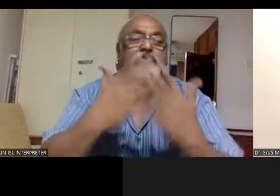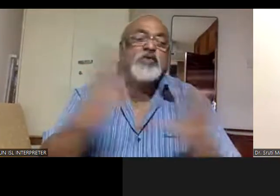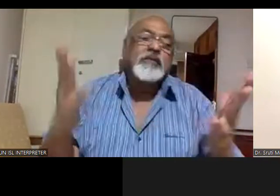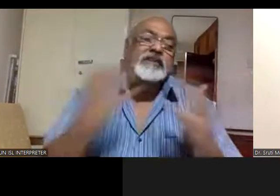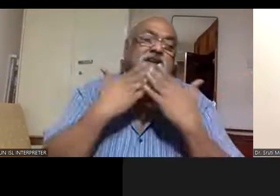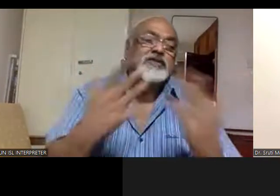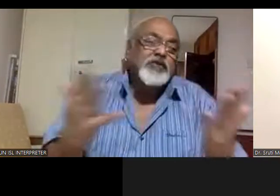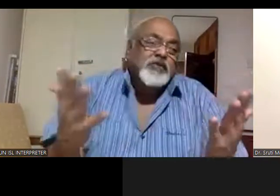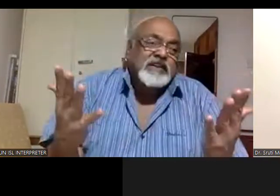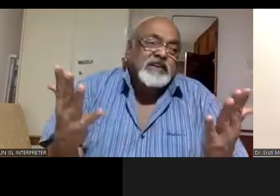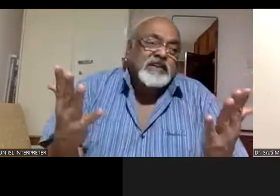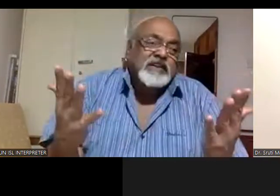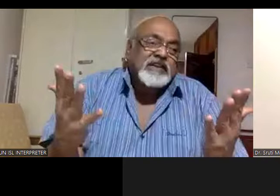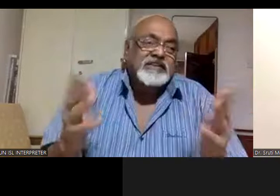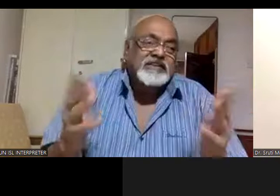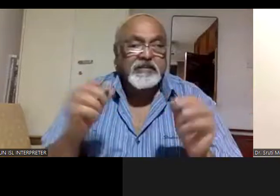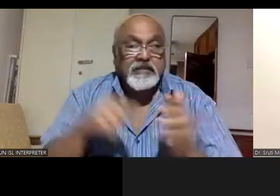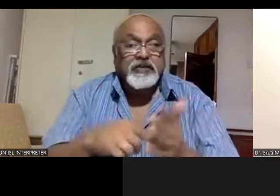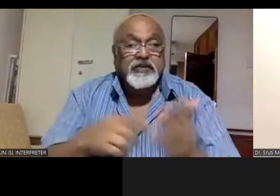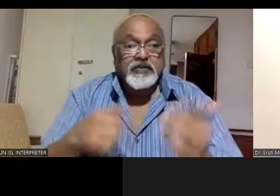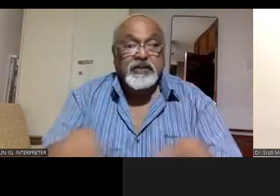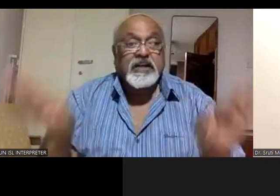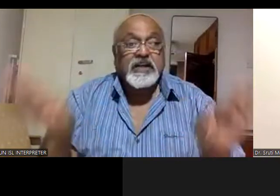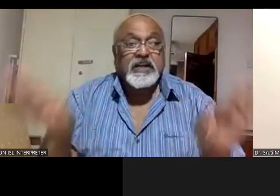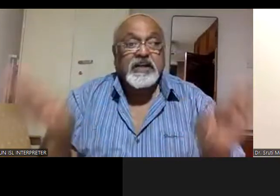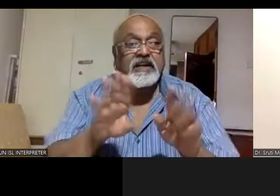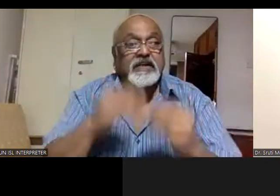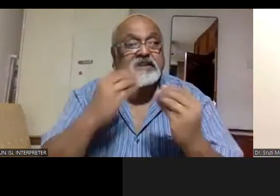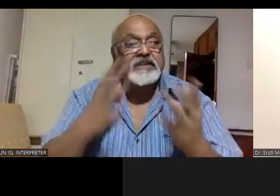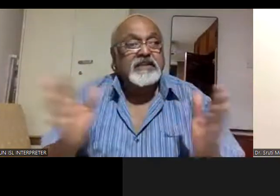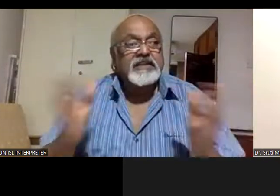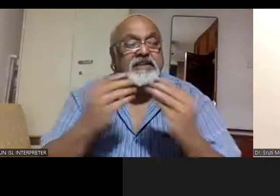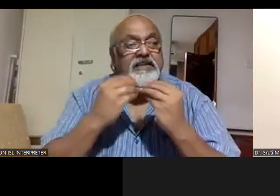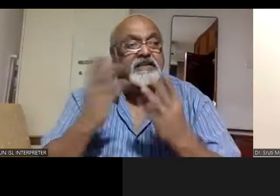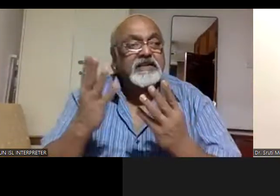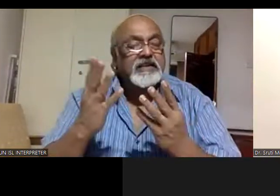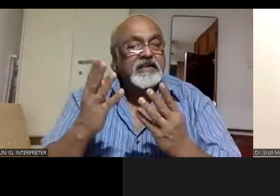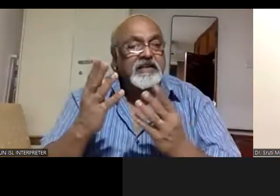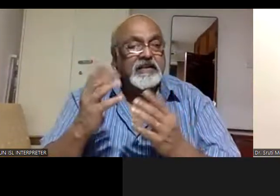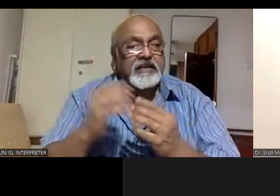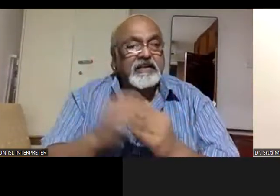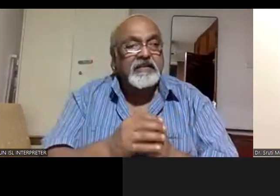lecture was very For helpful. today ends here. Please feel free to leave the meeting. Information regarding the next lecture.